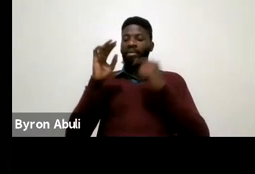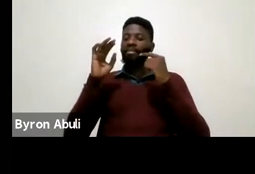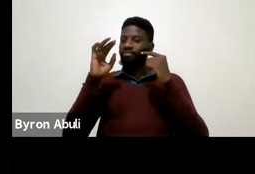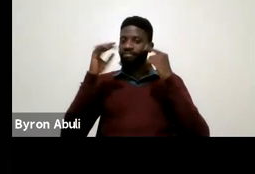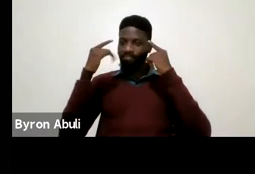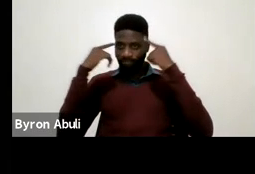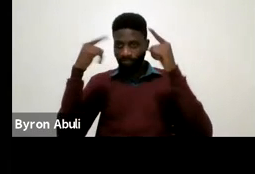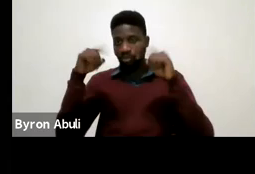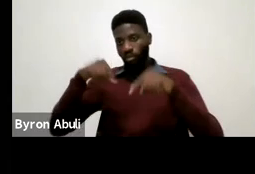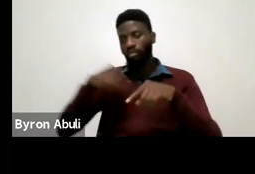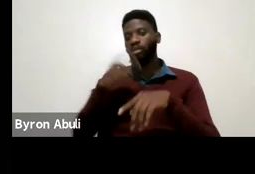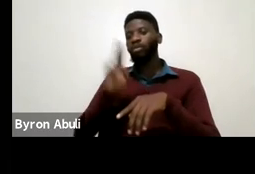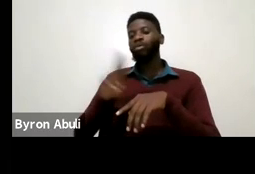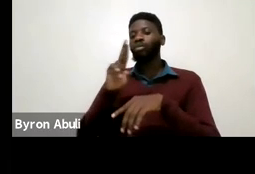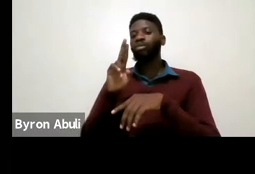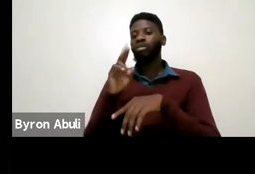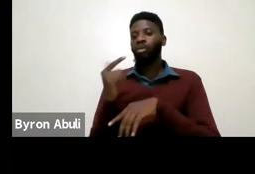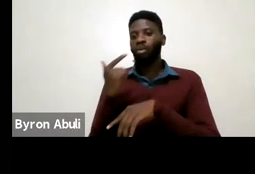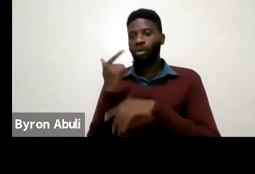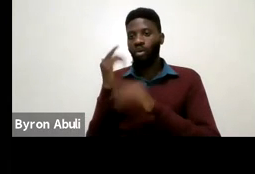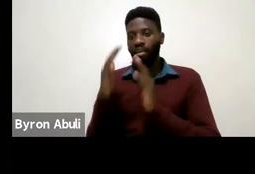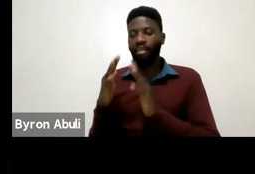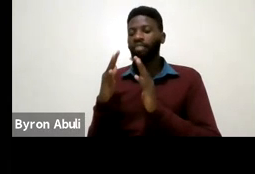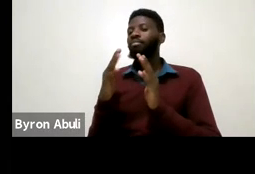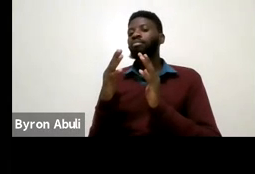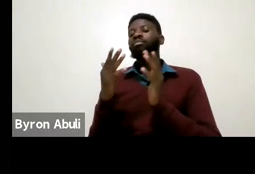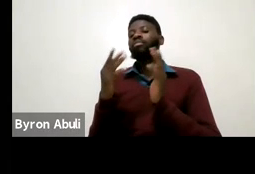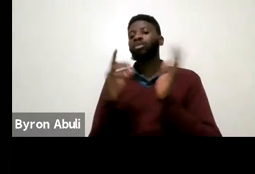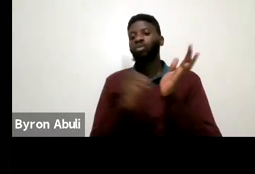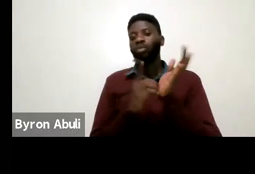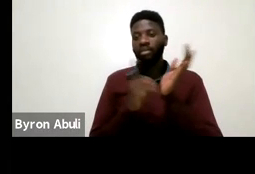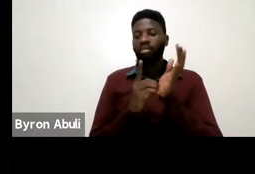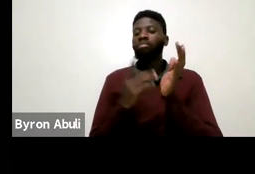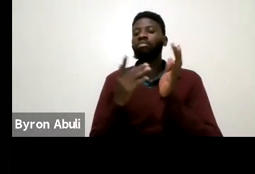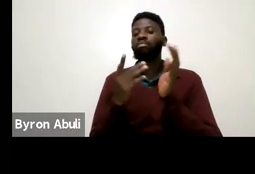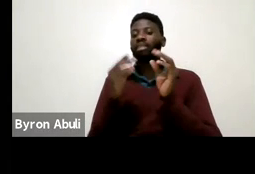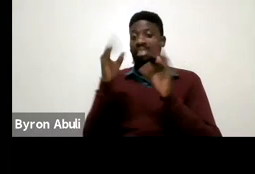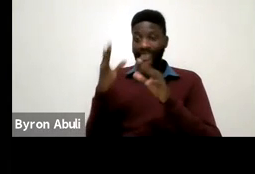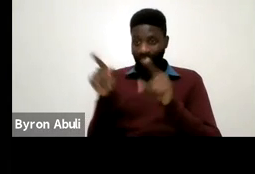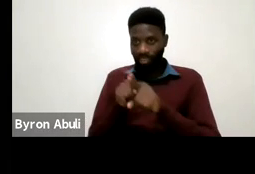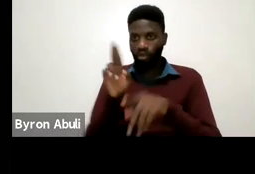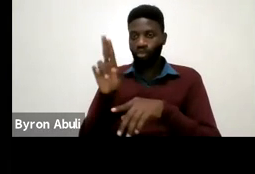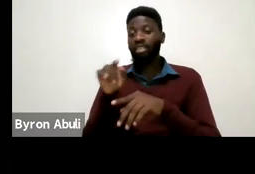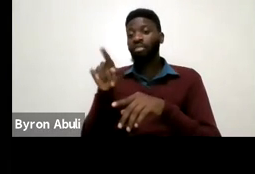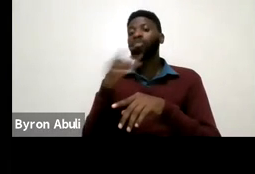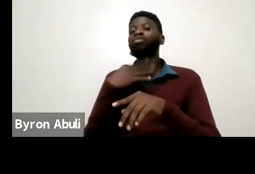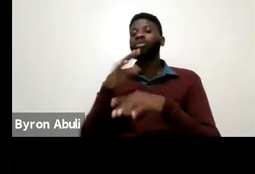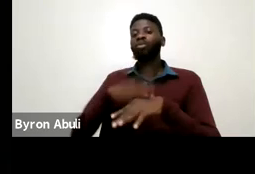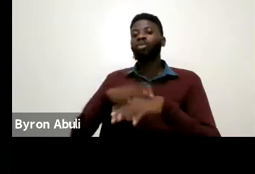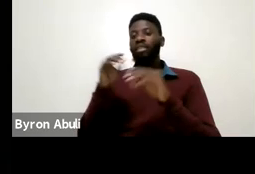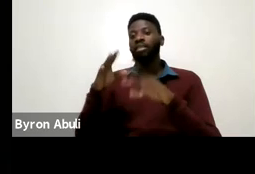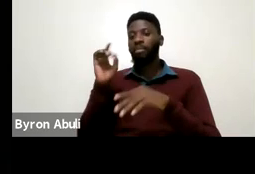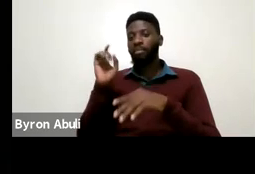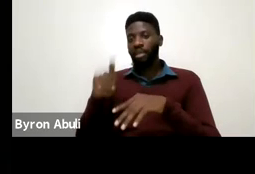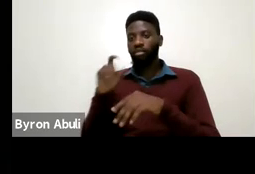the doctors, but I can also use the teachers. For you to be a good teacher, there are a number of things that you have to do. Of course,